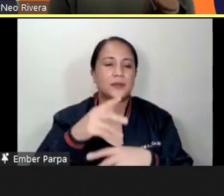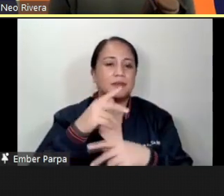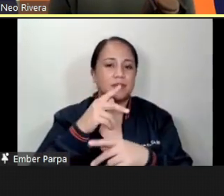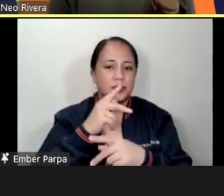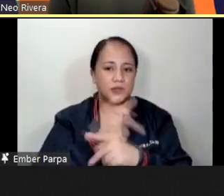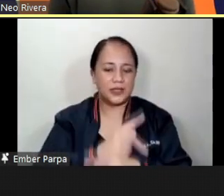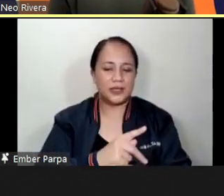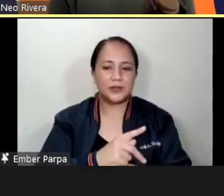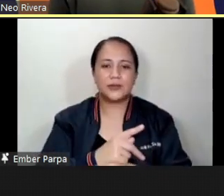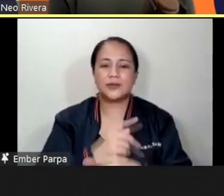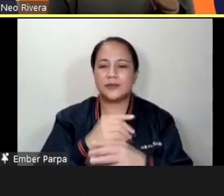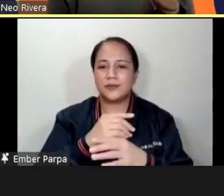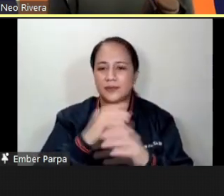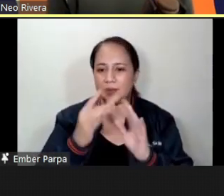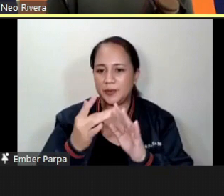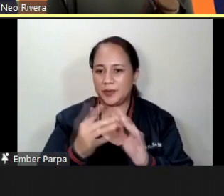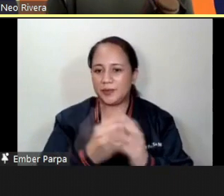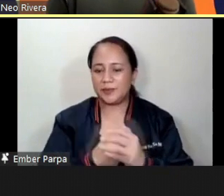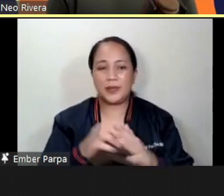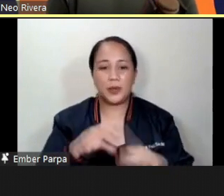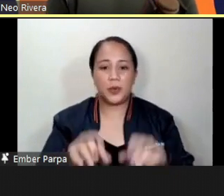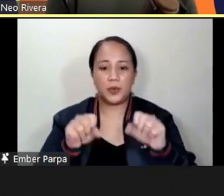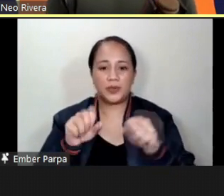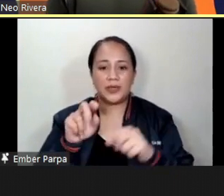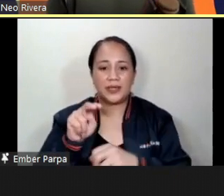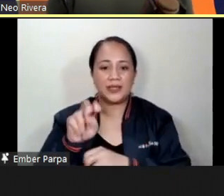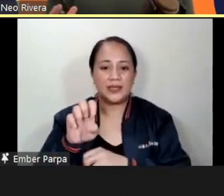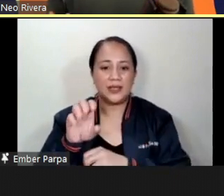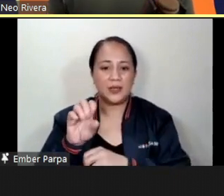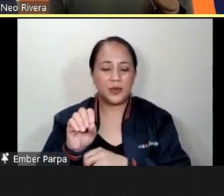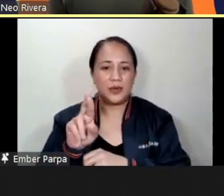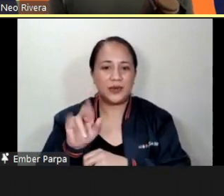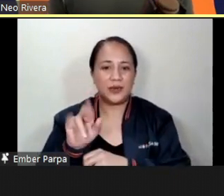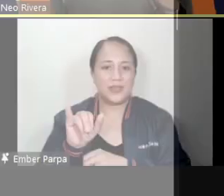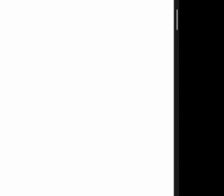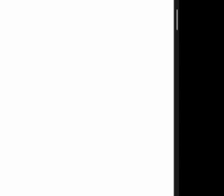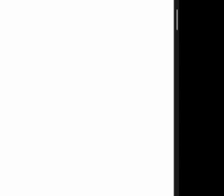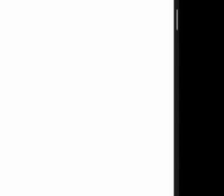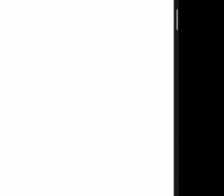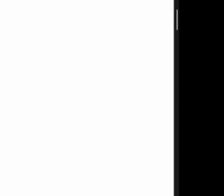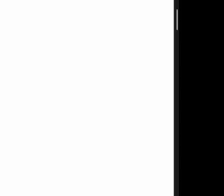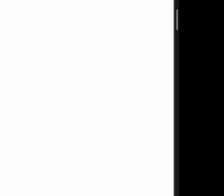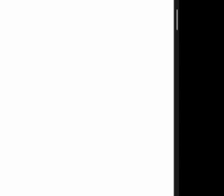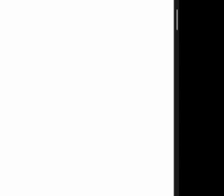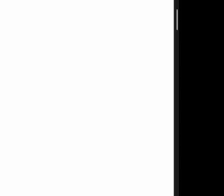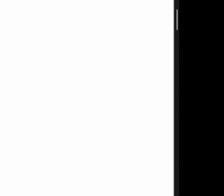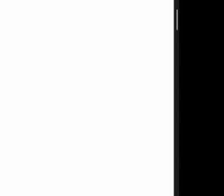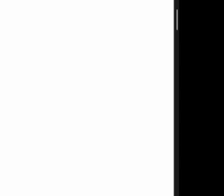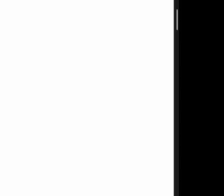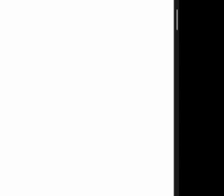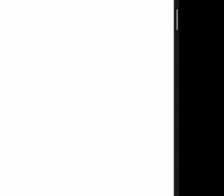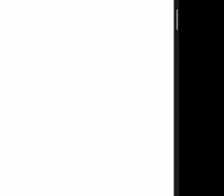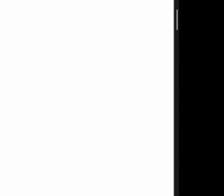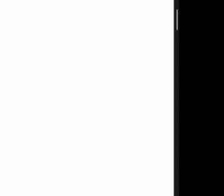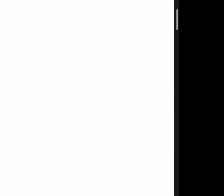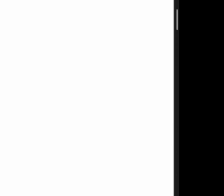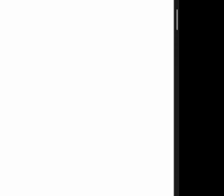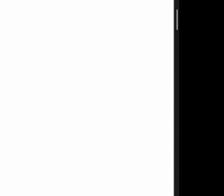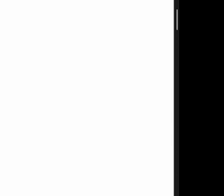and UNICEF, I am your host, Neo Rivera. Thank you again.